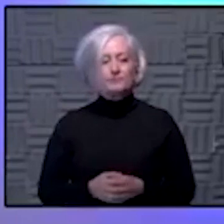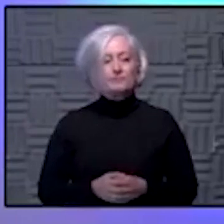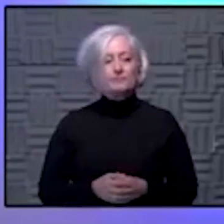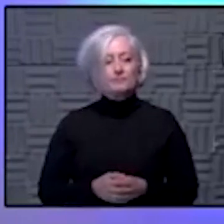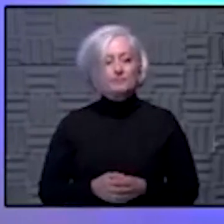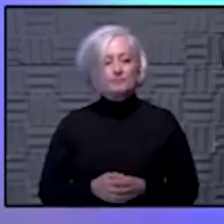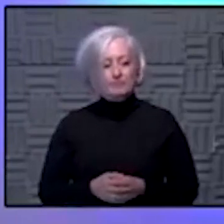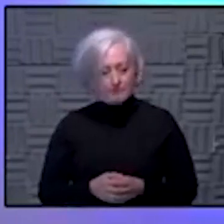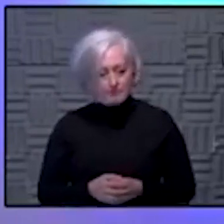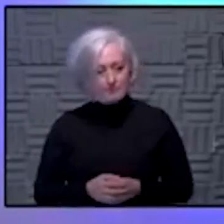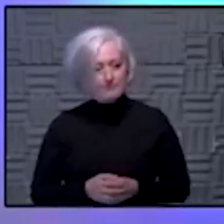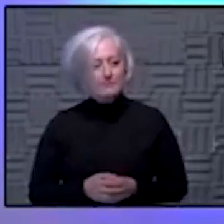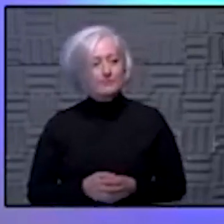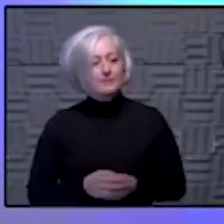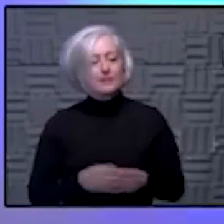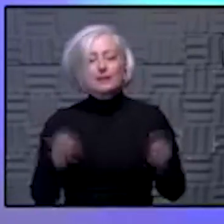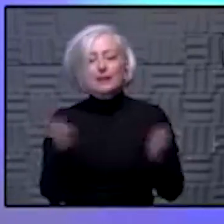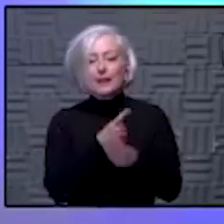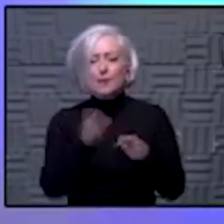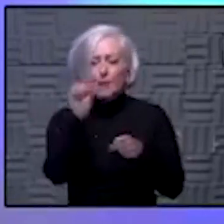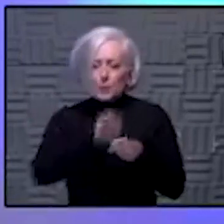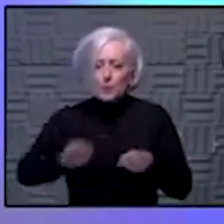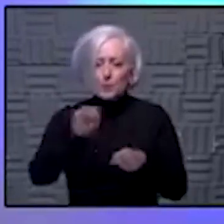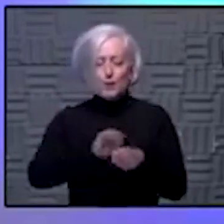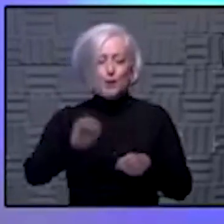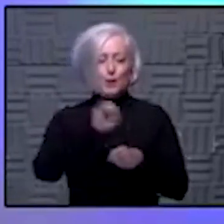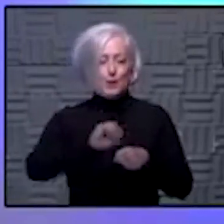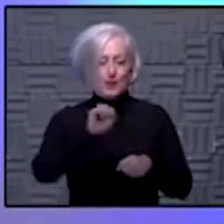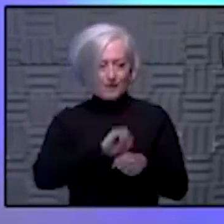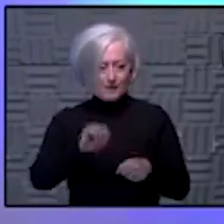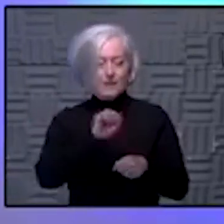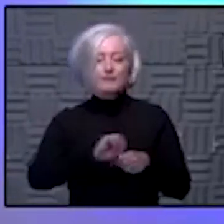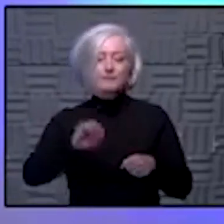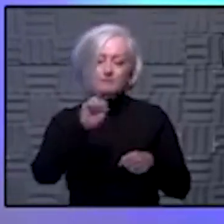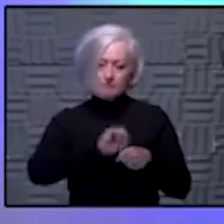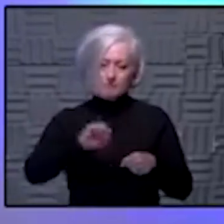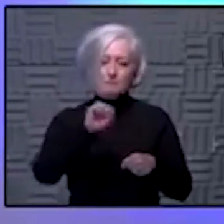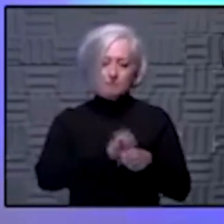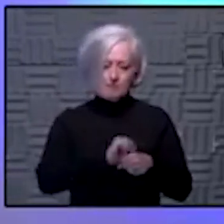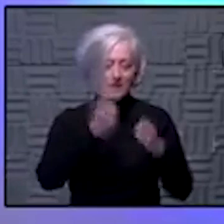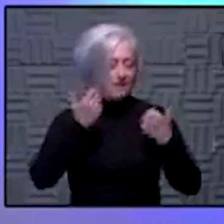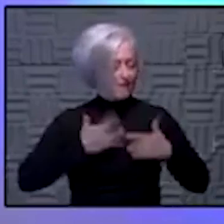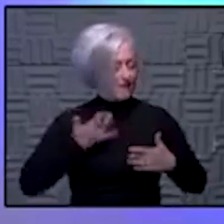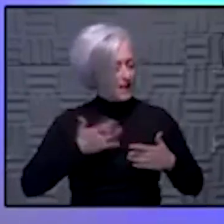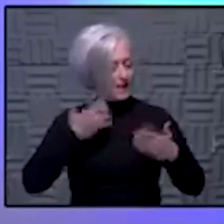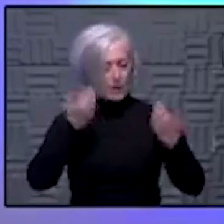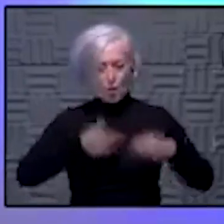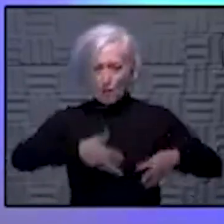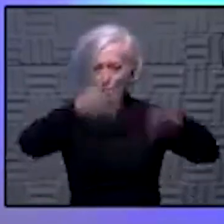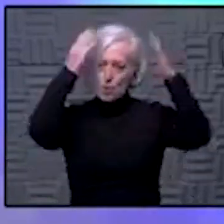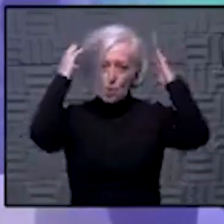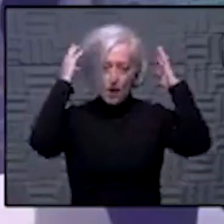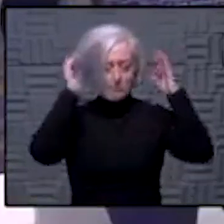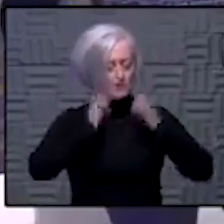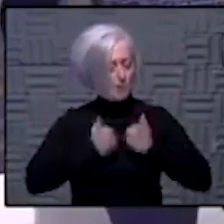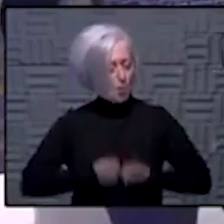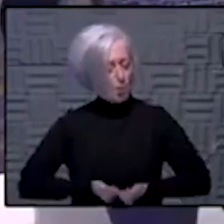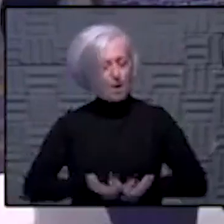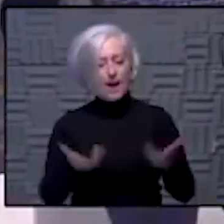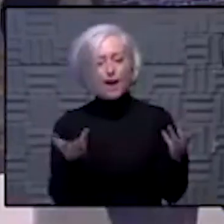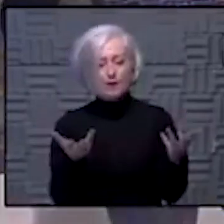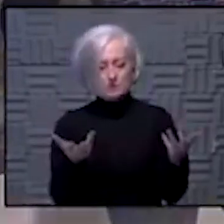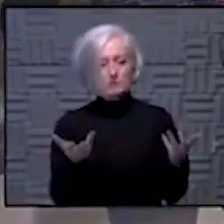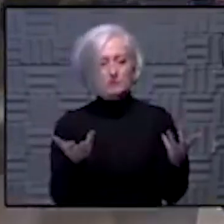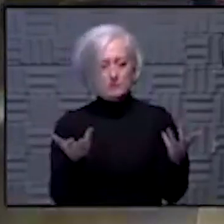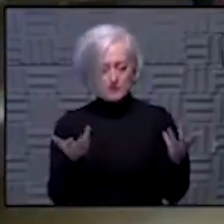Despite everyone working so incredibly hard and being very, very overwhelmed and just worn out, there is still